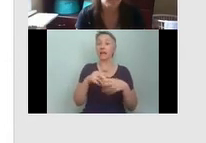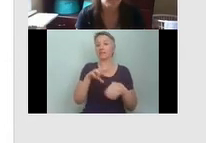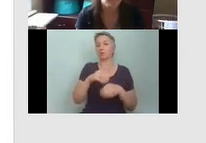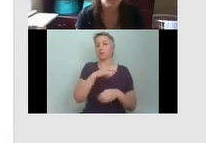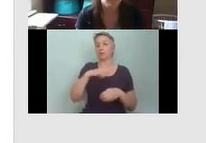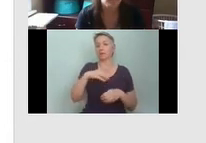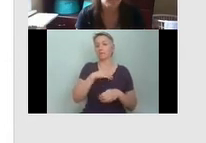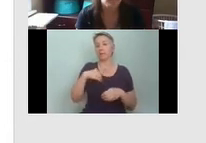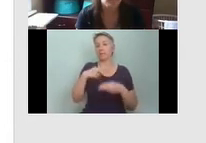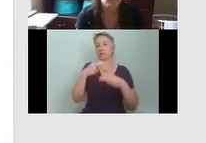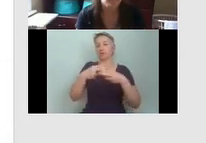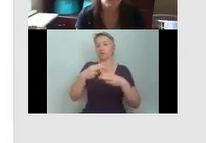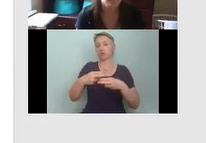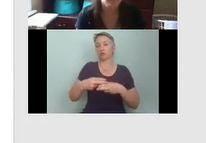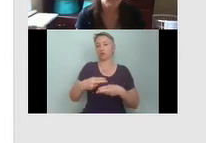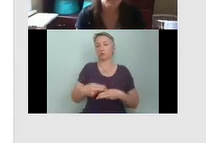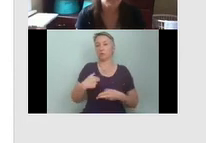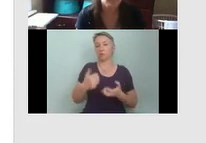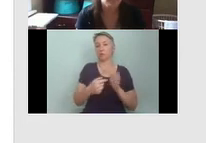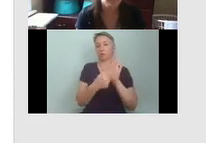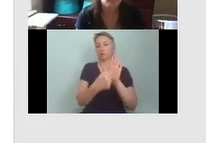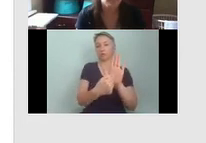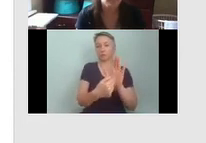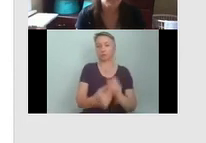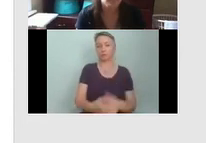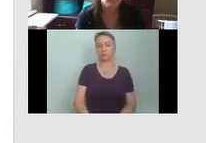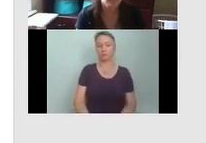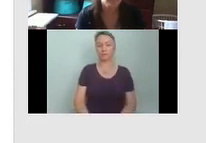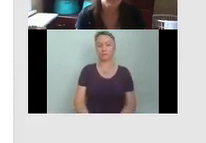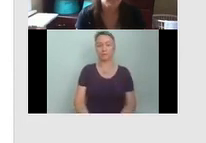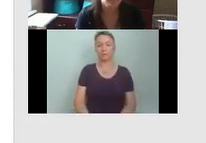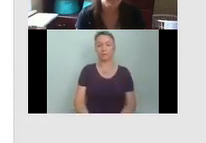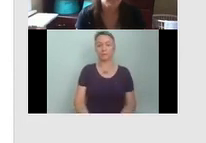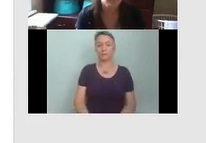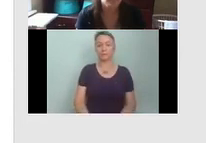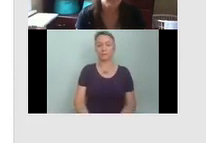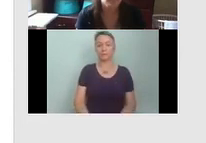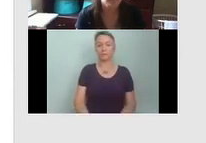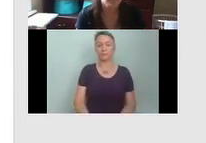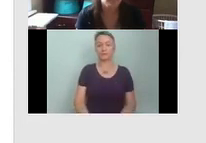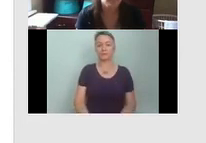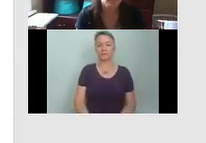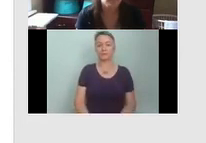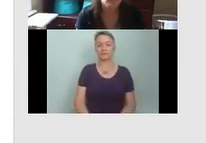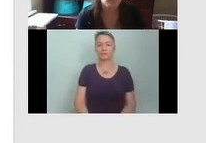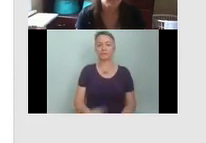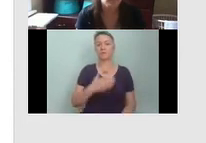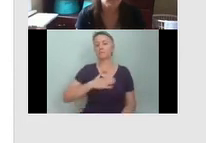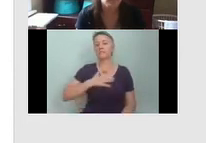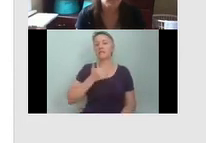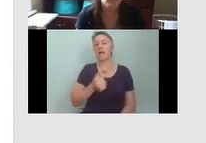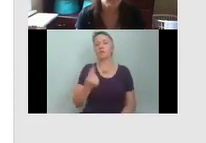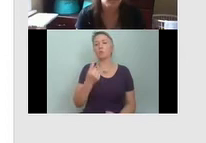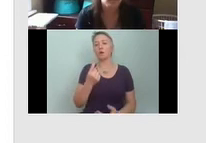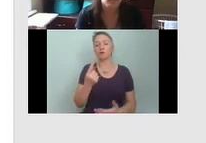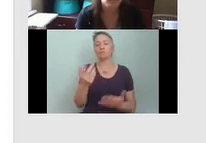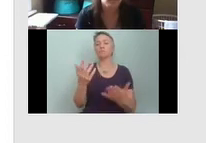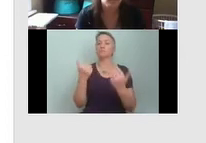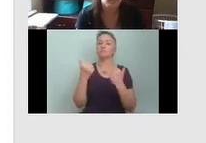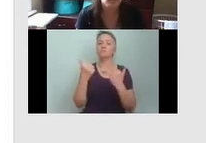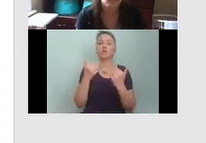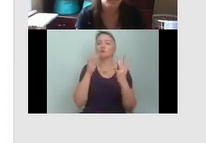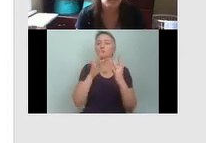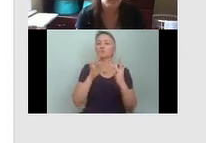again, and I just wanted to put that out there one more time and ask anyone to feel free to reach out to any of these folks with